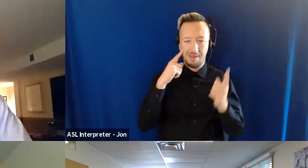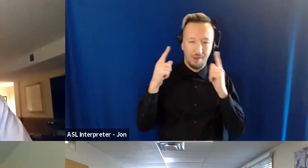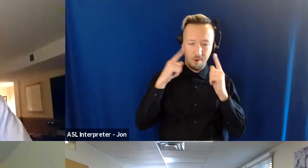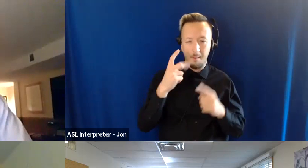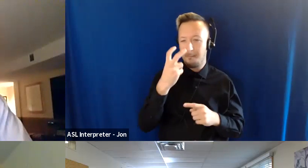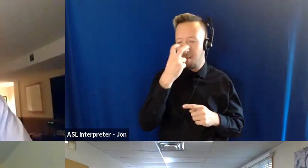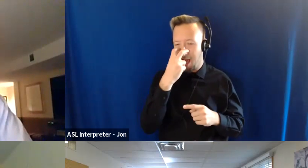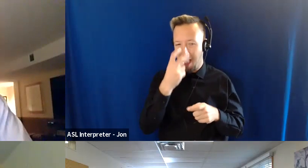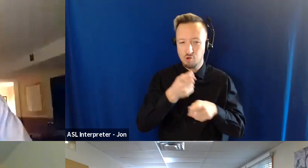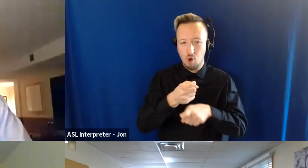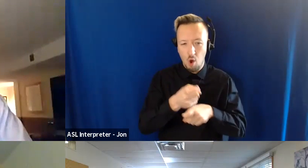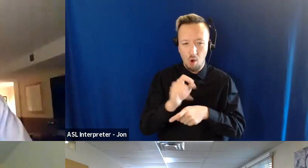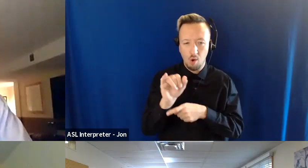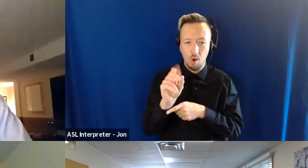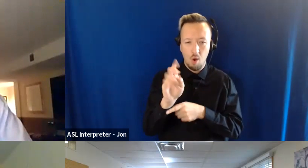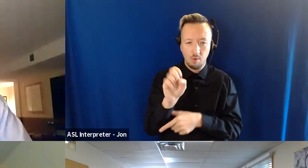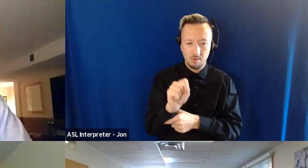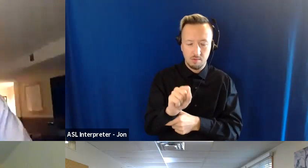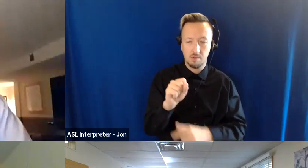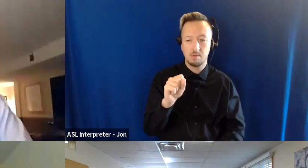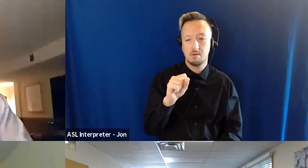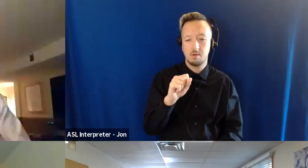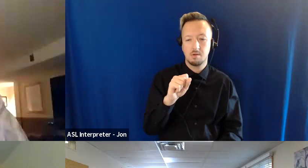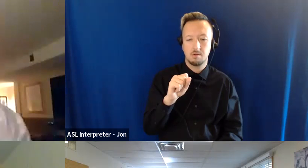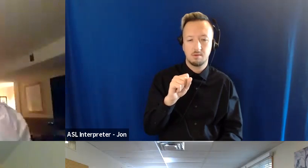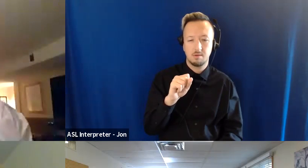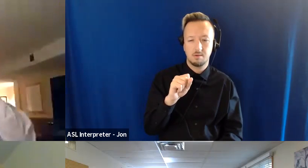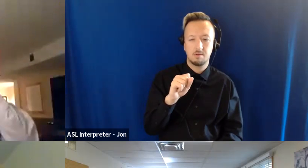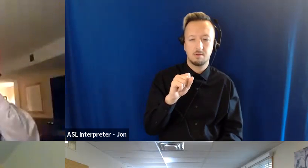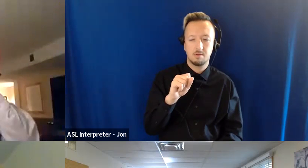like, sometimes I also